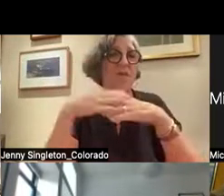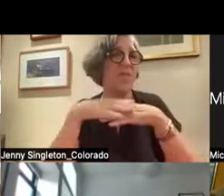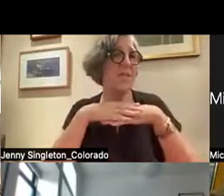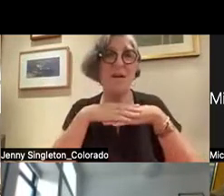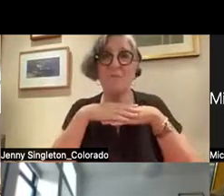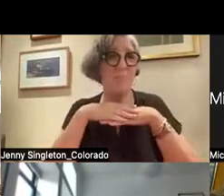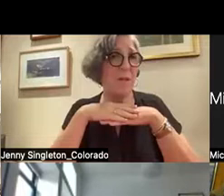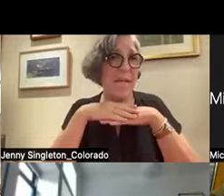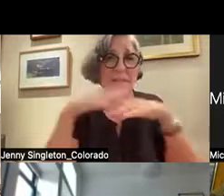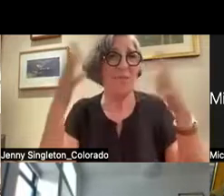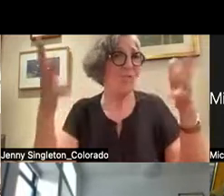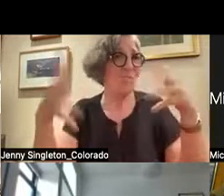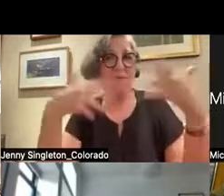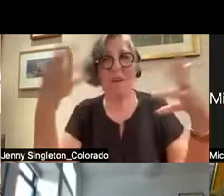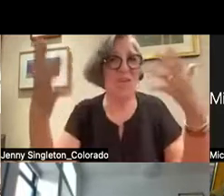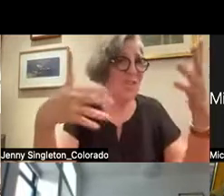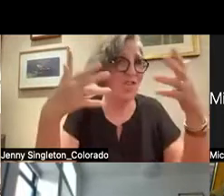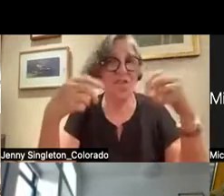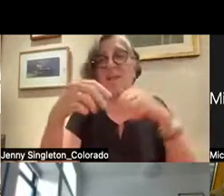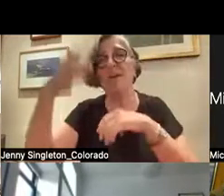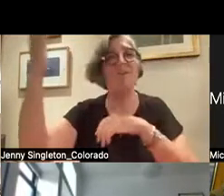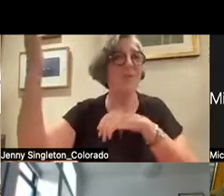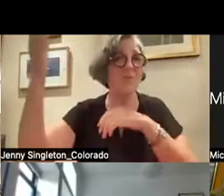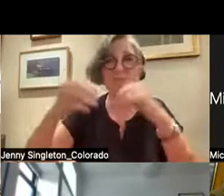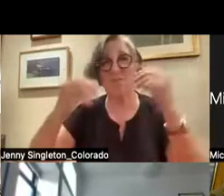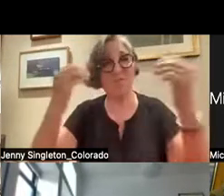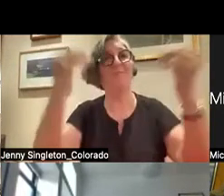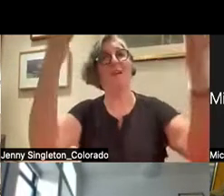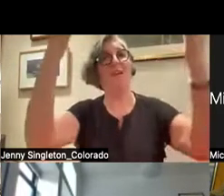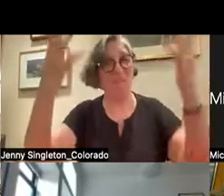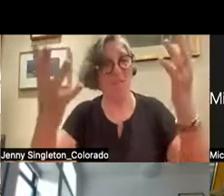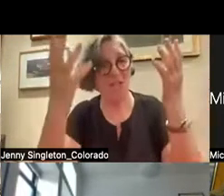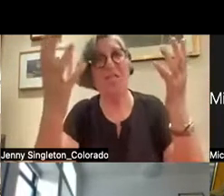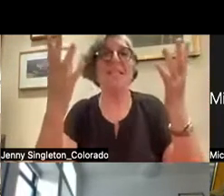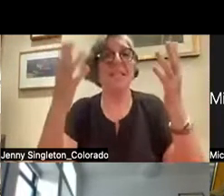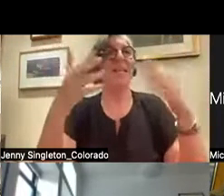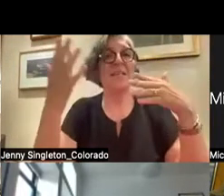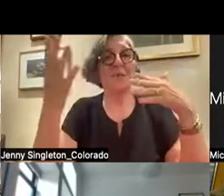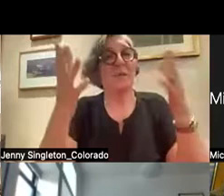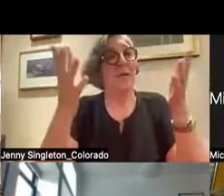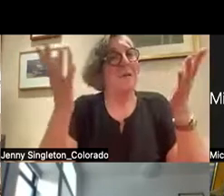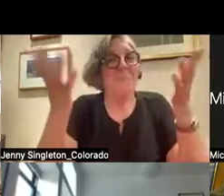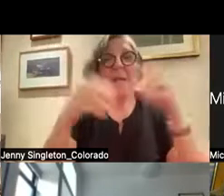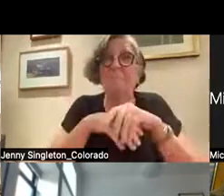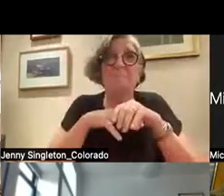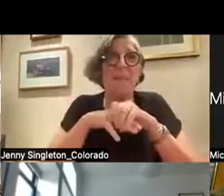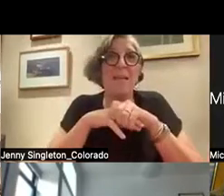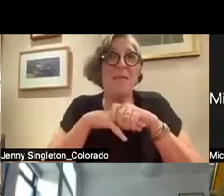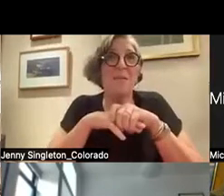some cultures, it's not very polite to be very gestury, and other cultures are very gestury. And so